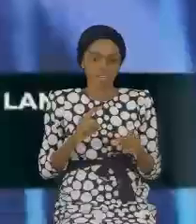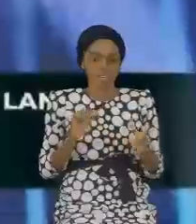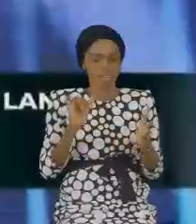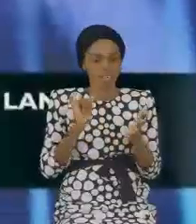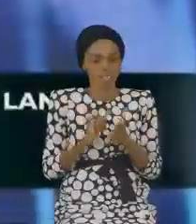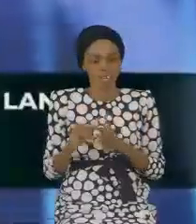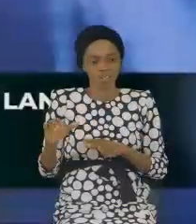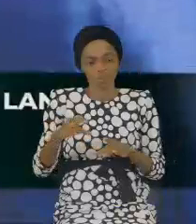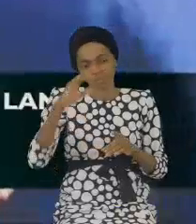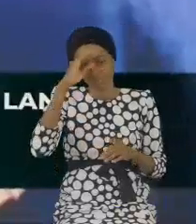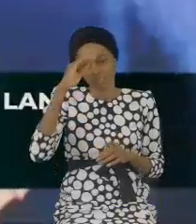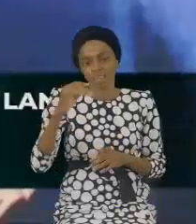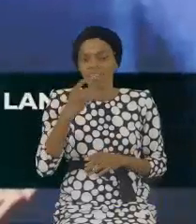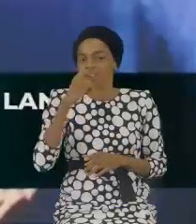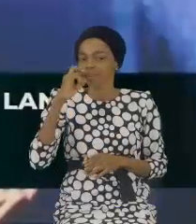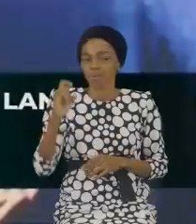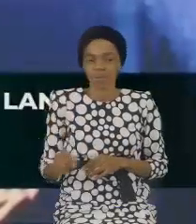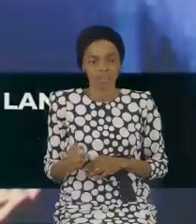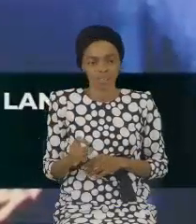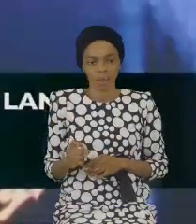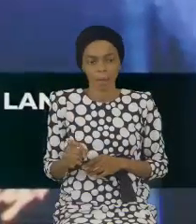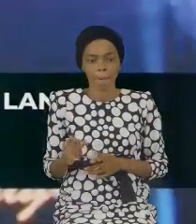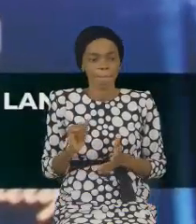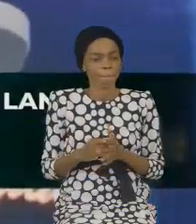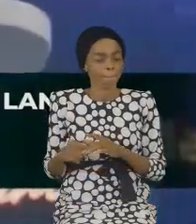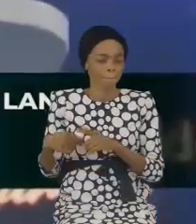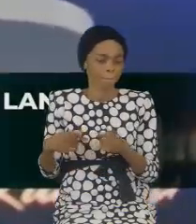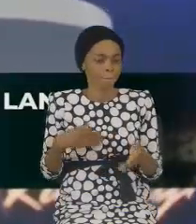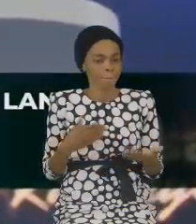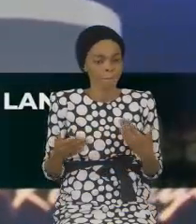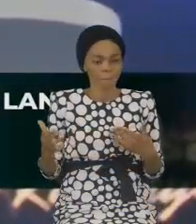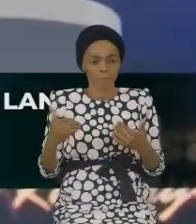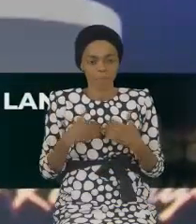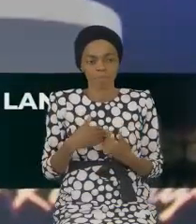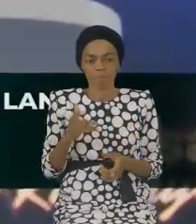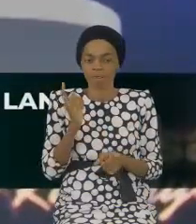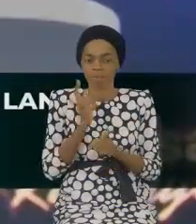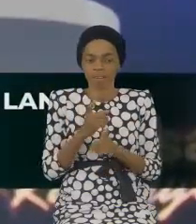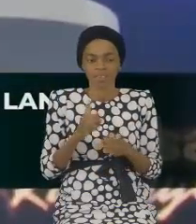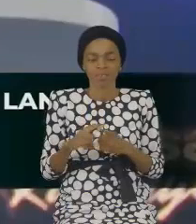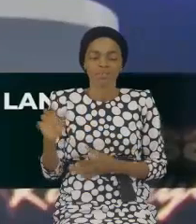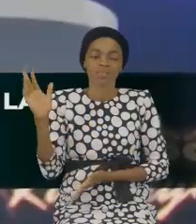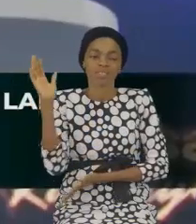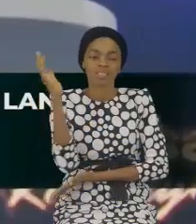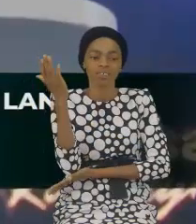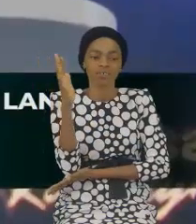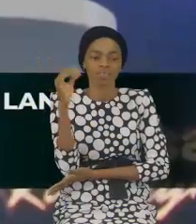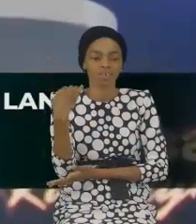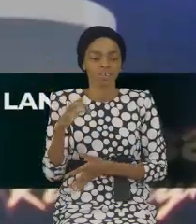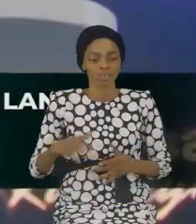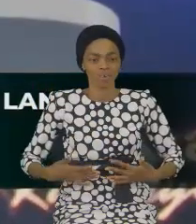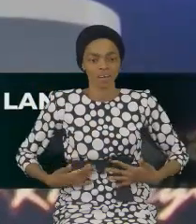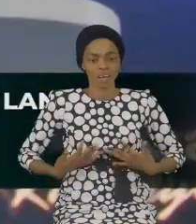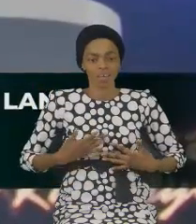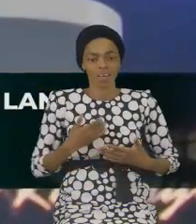they that do his commandments, that they may have right to the tree of